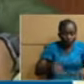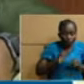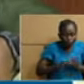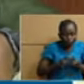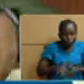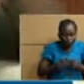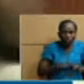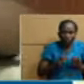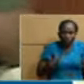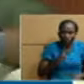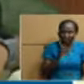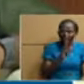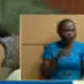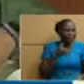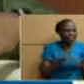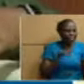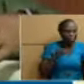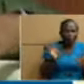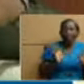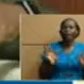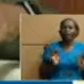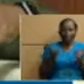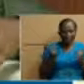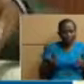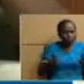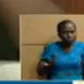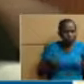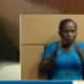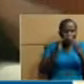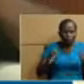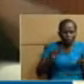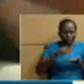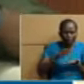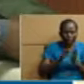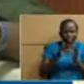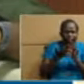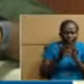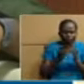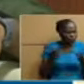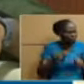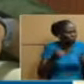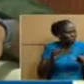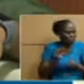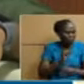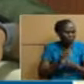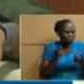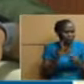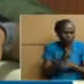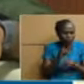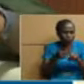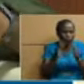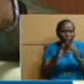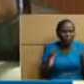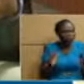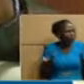climate change through the jam and all that. That you can sit at home, get data, and be as productive. Actually, technology has come that they can even monitor you from home.